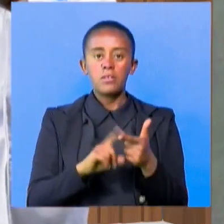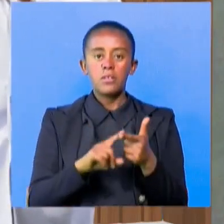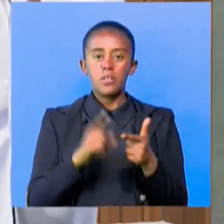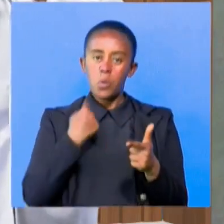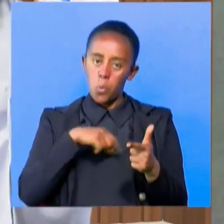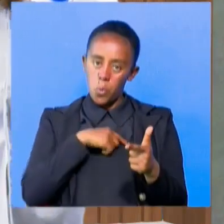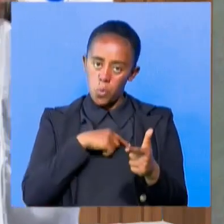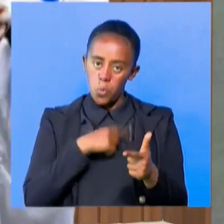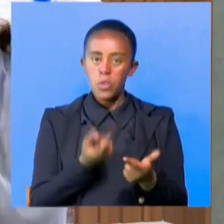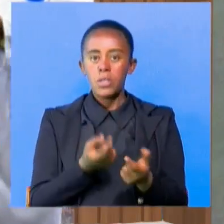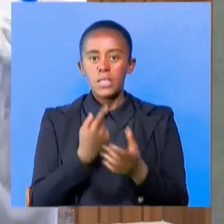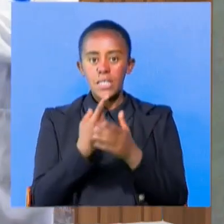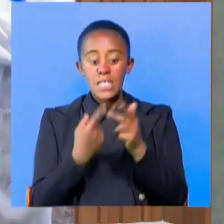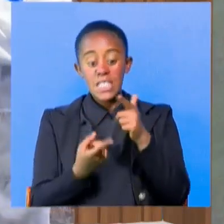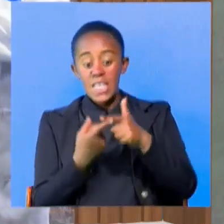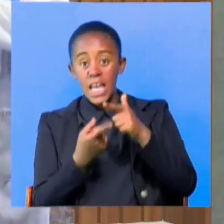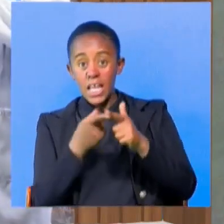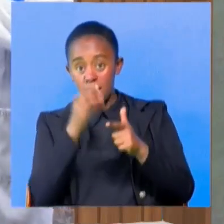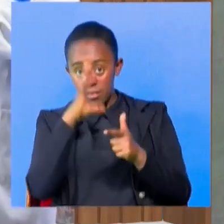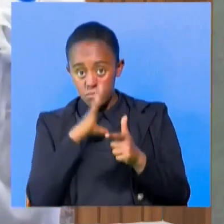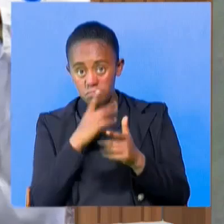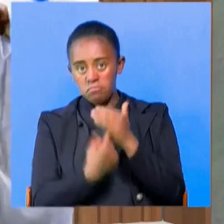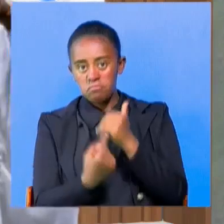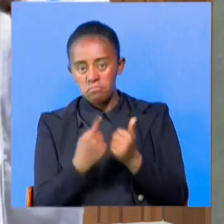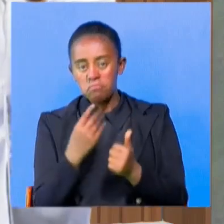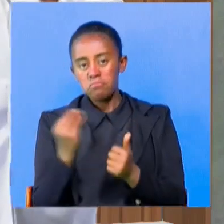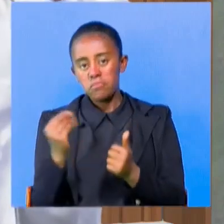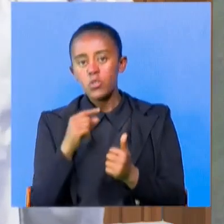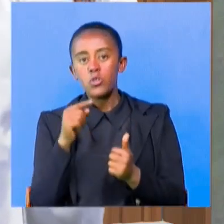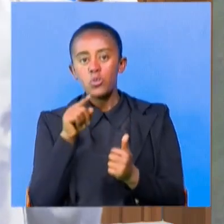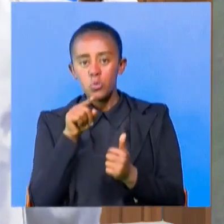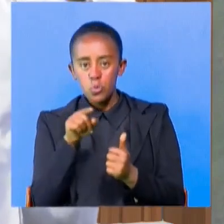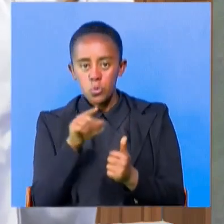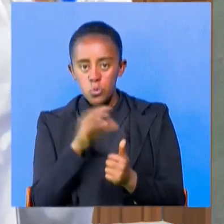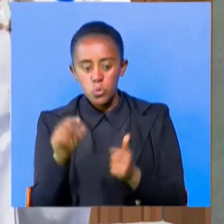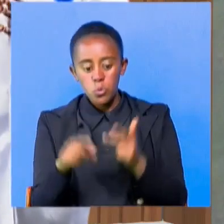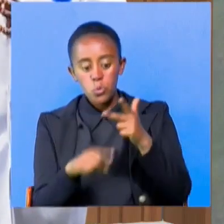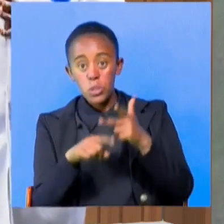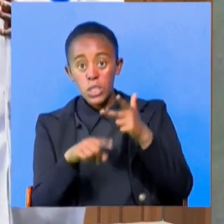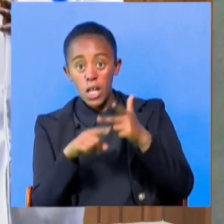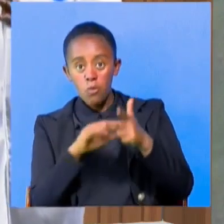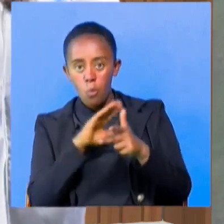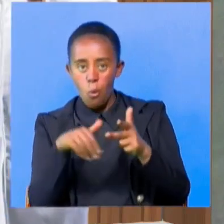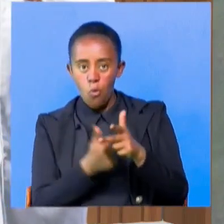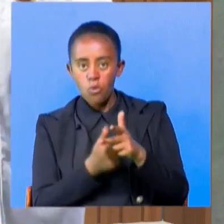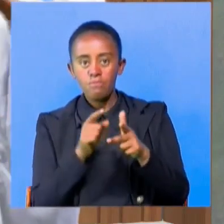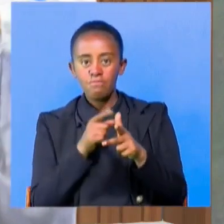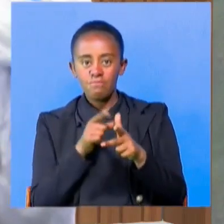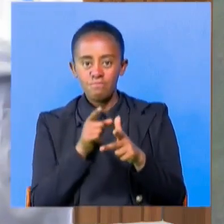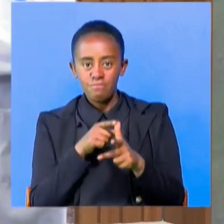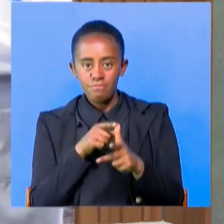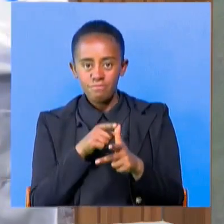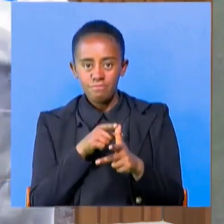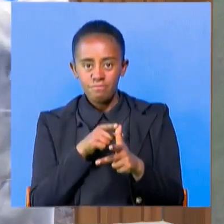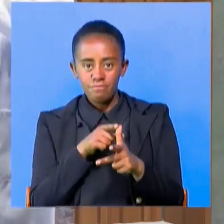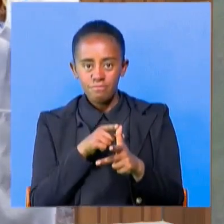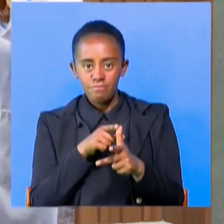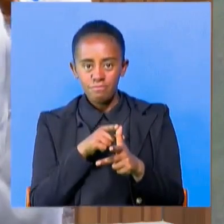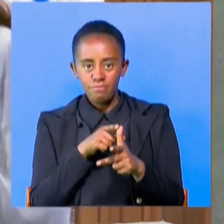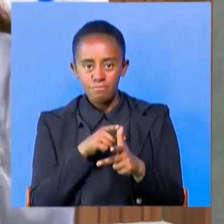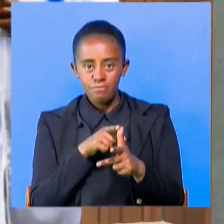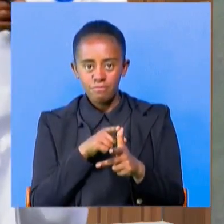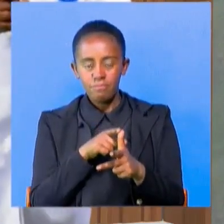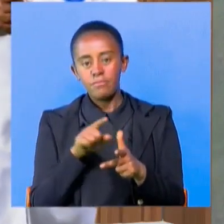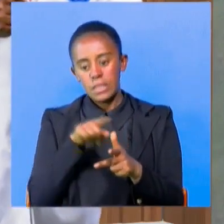and second person singular and plural, that is you, and all third person singulars, including they,